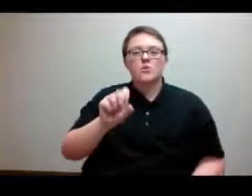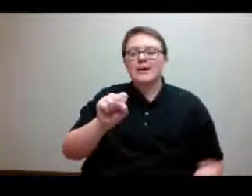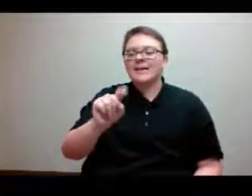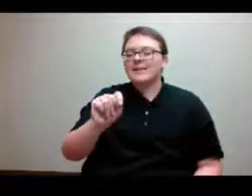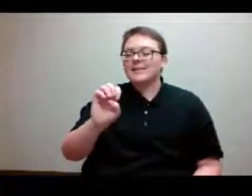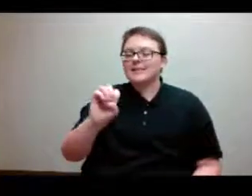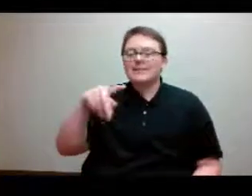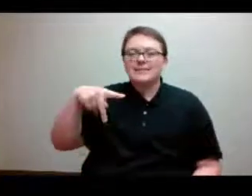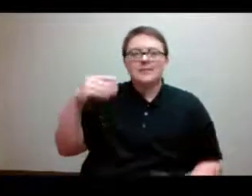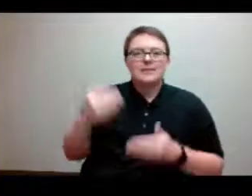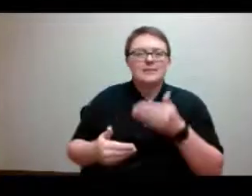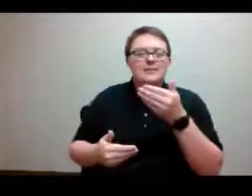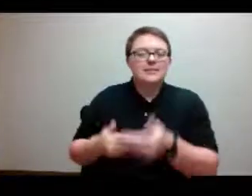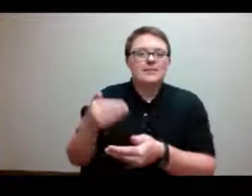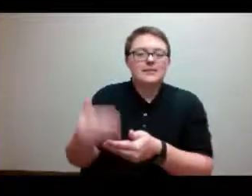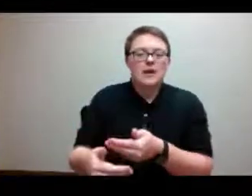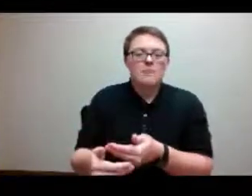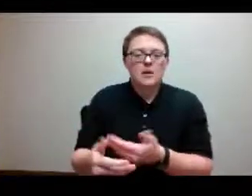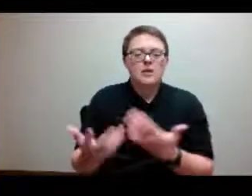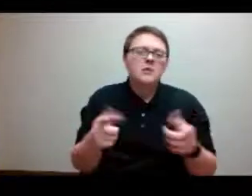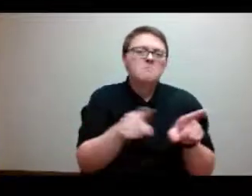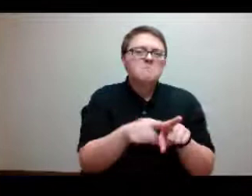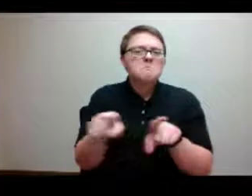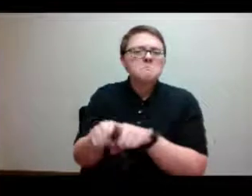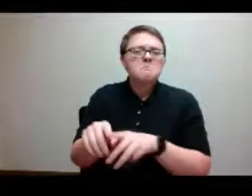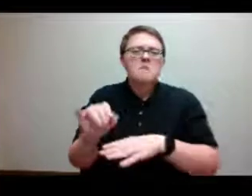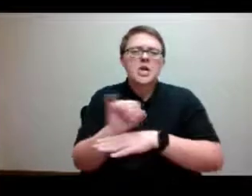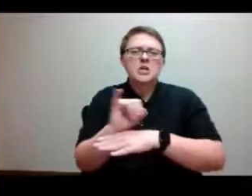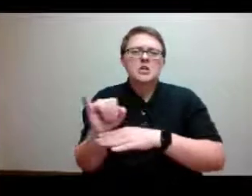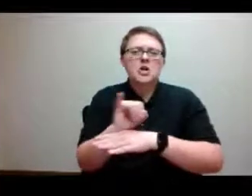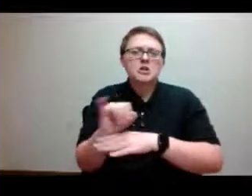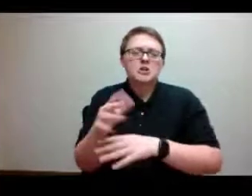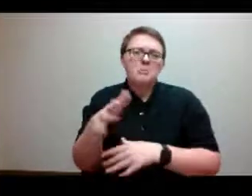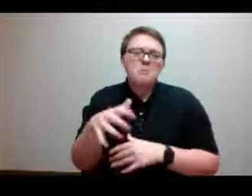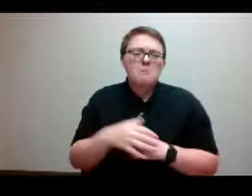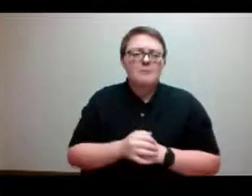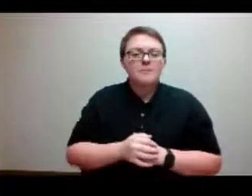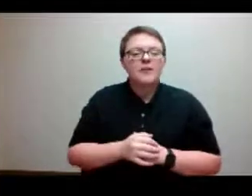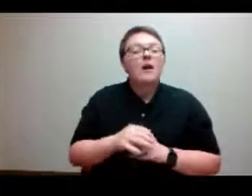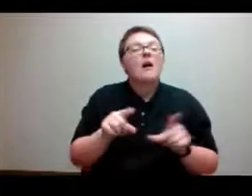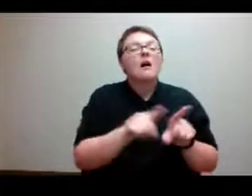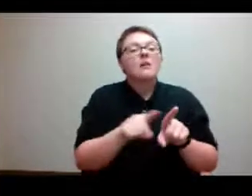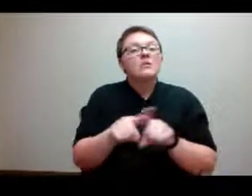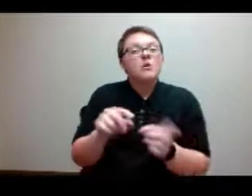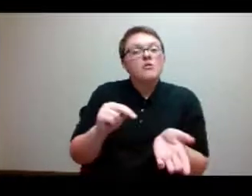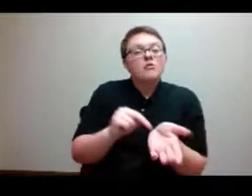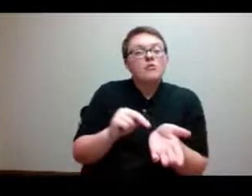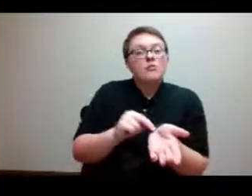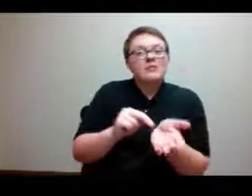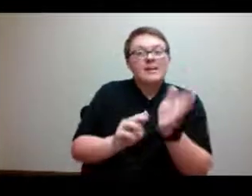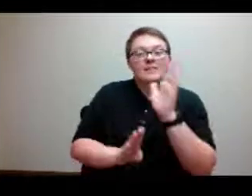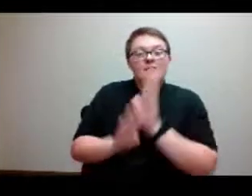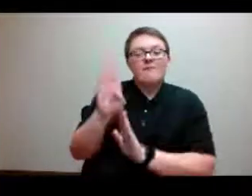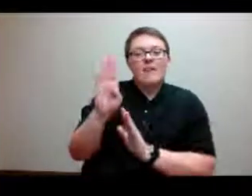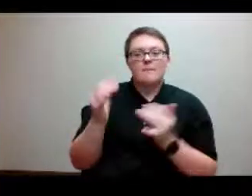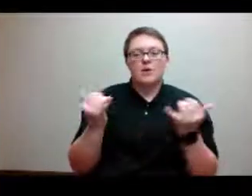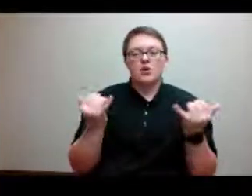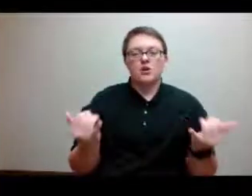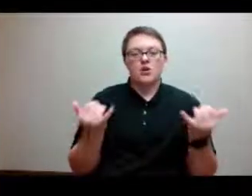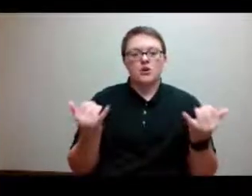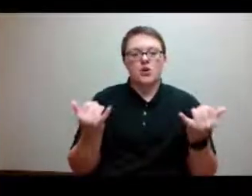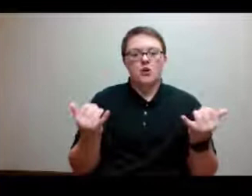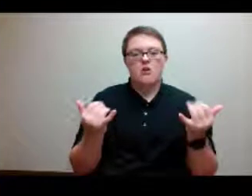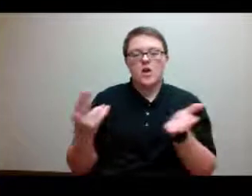not unlike an internship program. We've also nursing has developed concurrent enrollment programs with